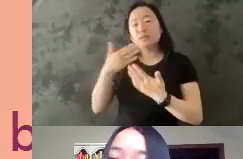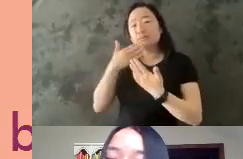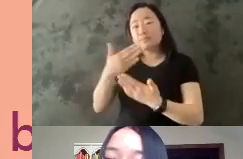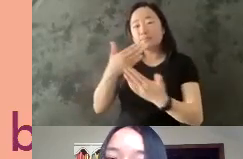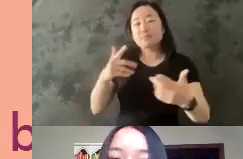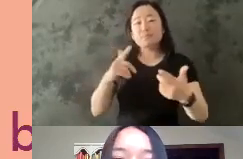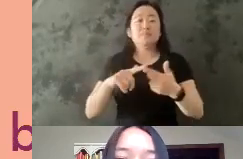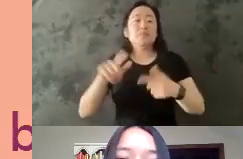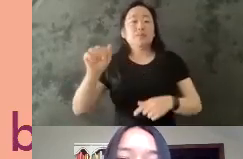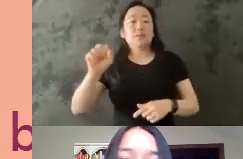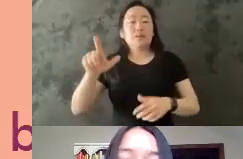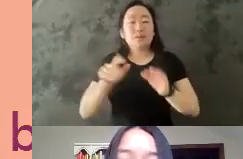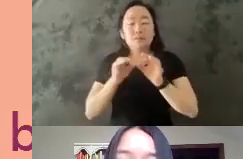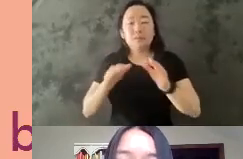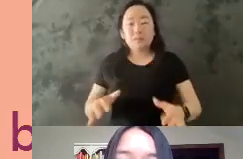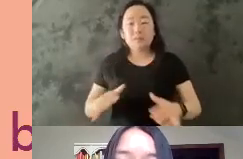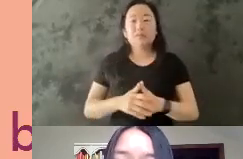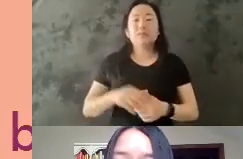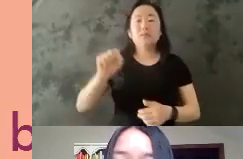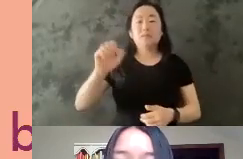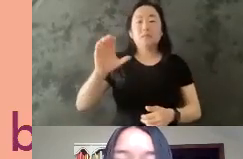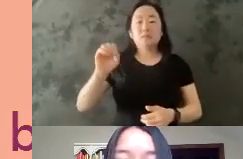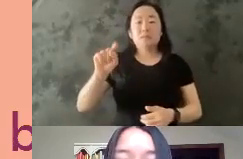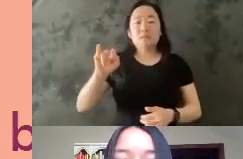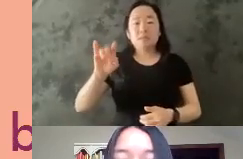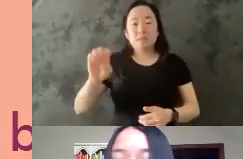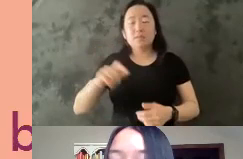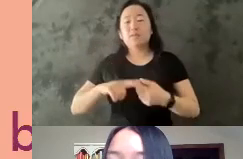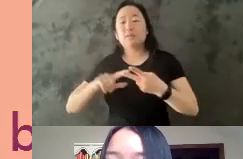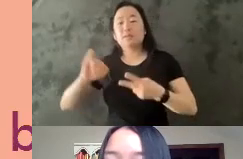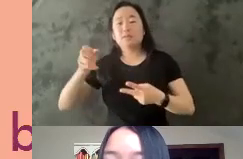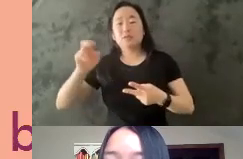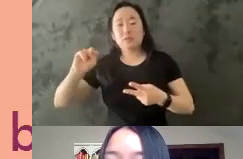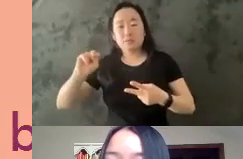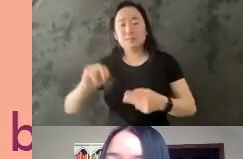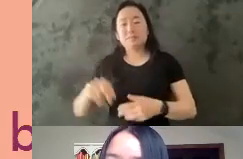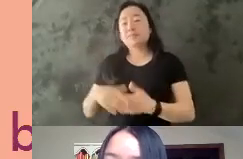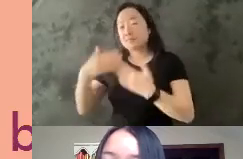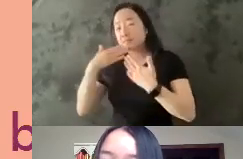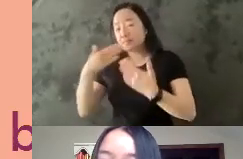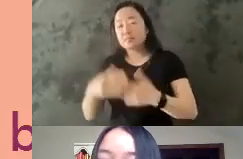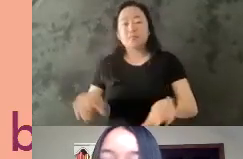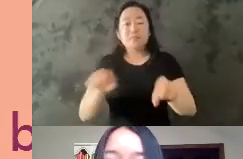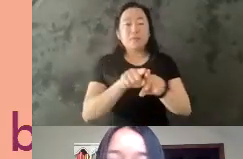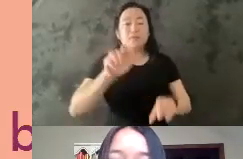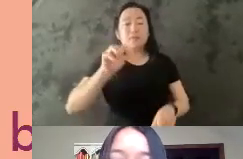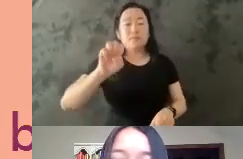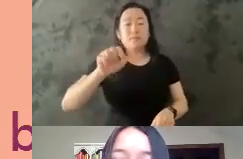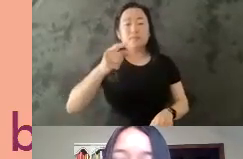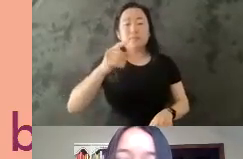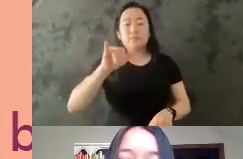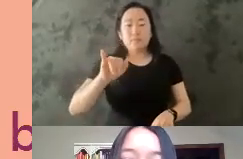ASL interpreters, Scotty and Jen, and also Meggie Royer from Violence